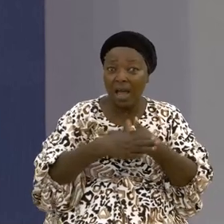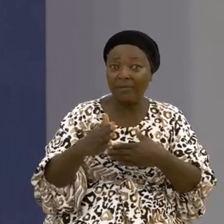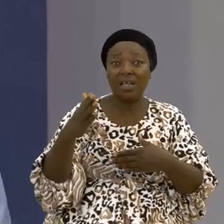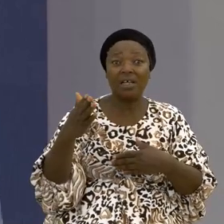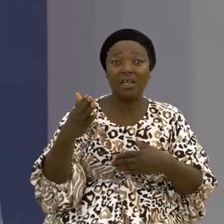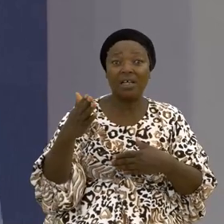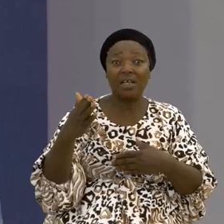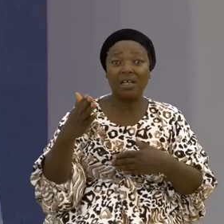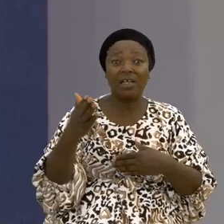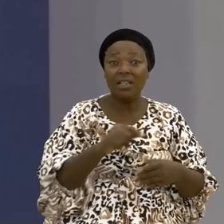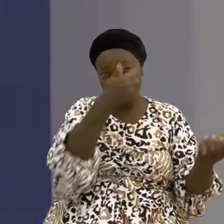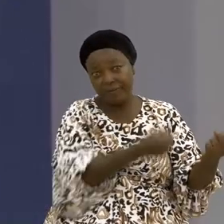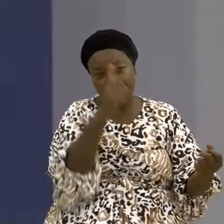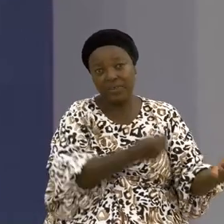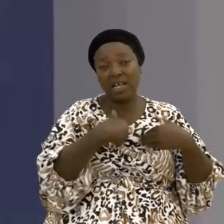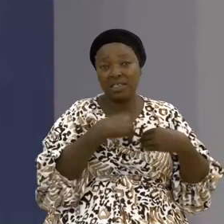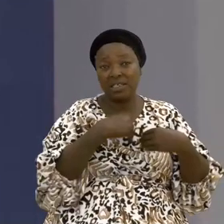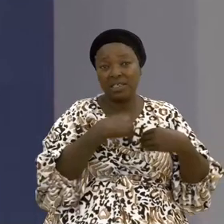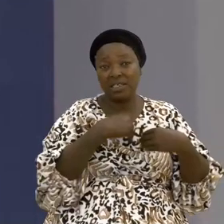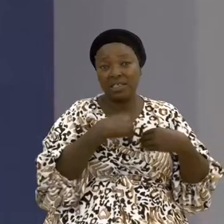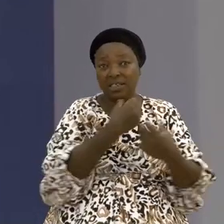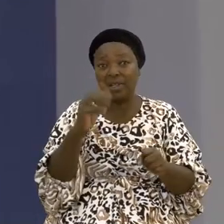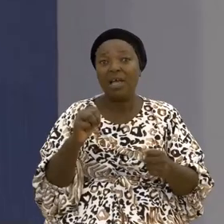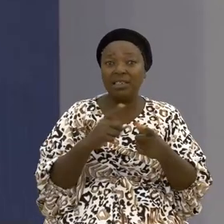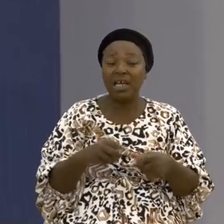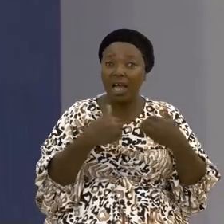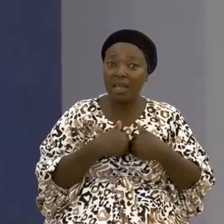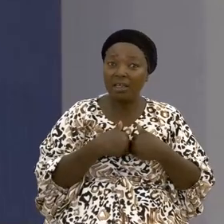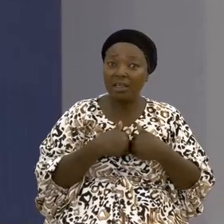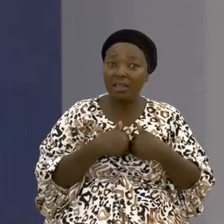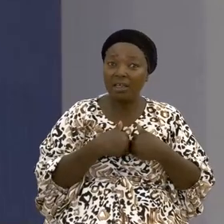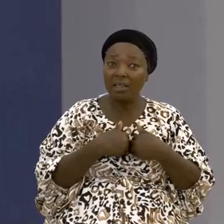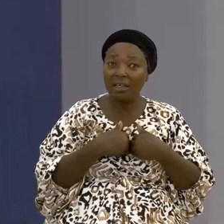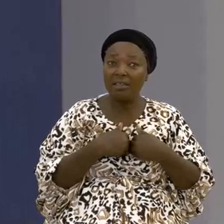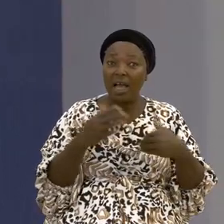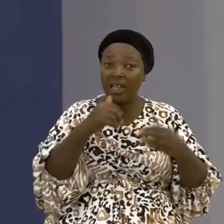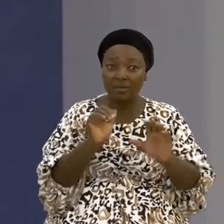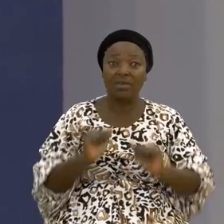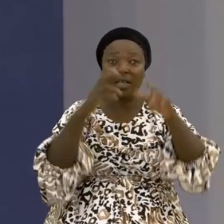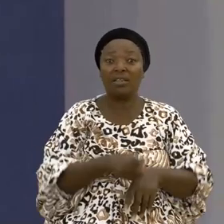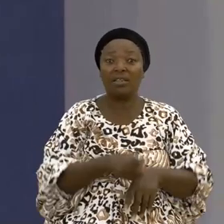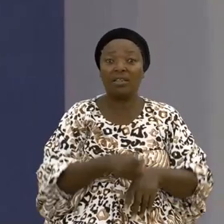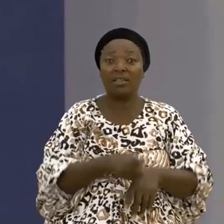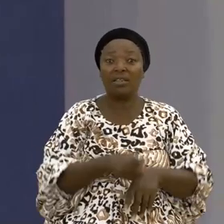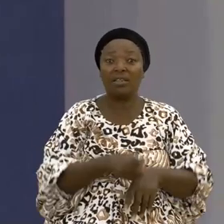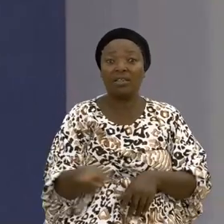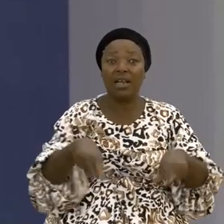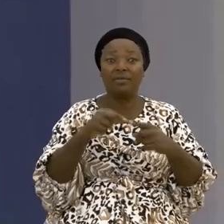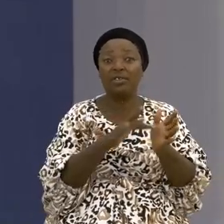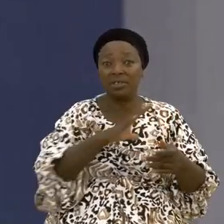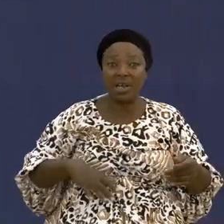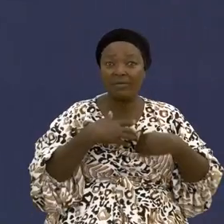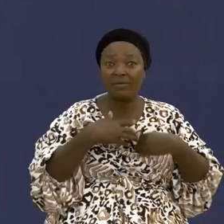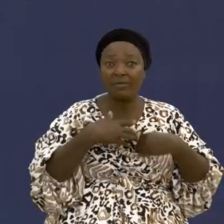their faith had saved them, after they put their faith in the Lord Jesus Christ and they have the salvation of the Lord, therefore,